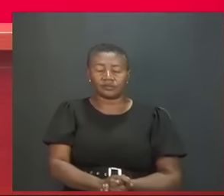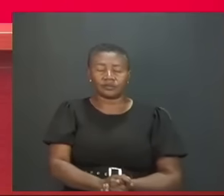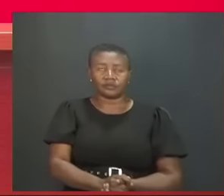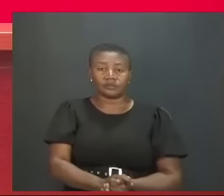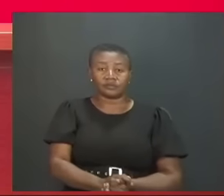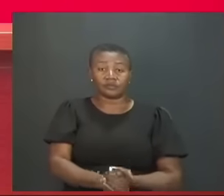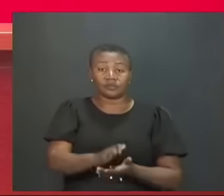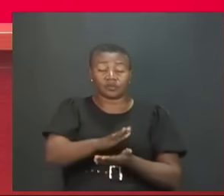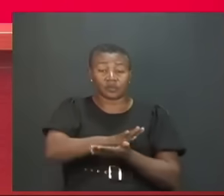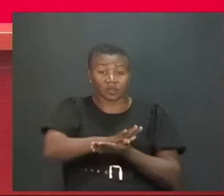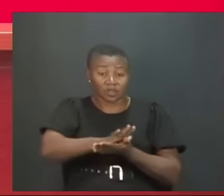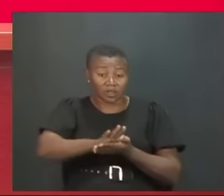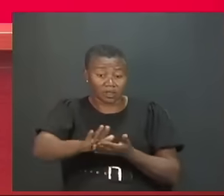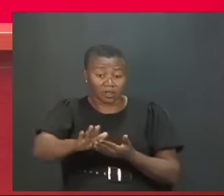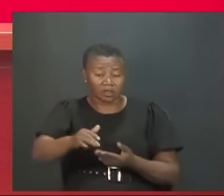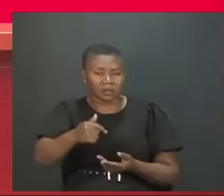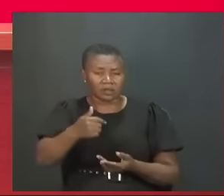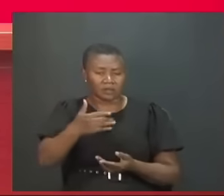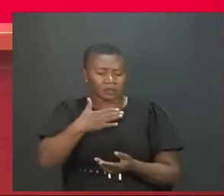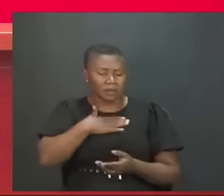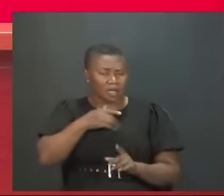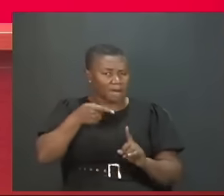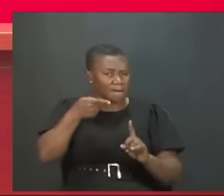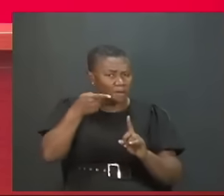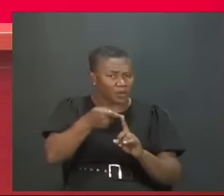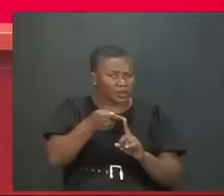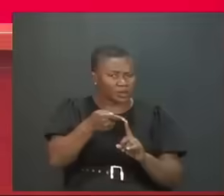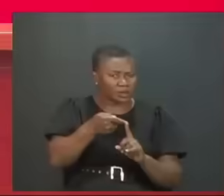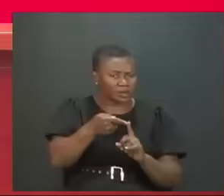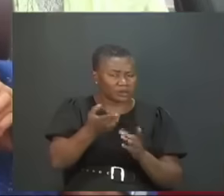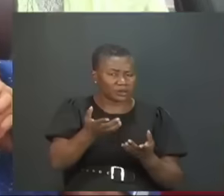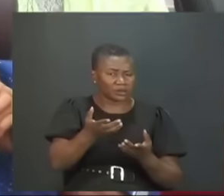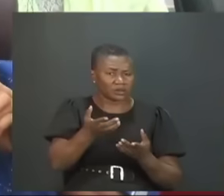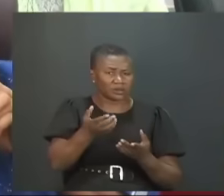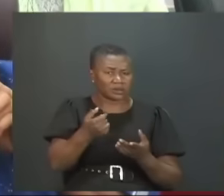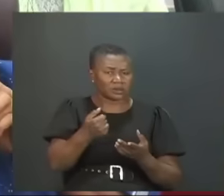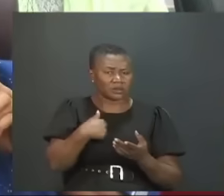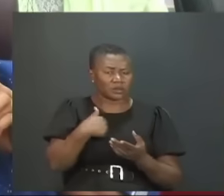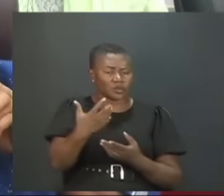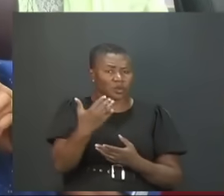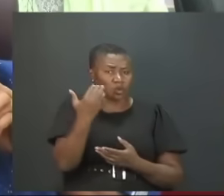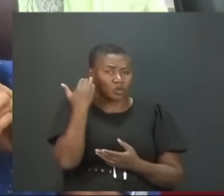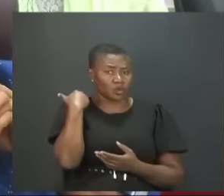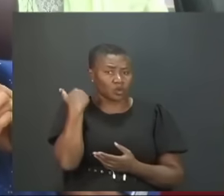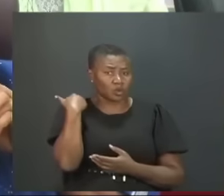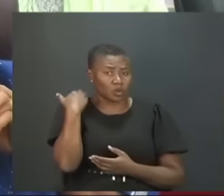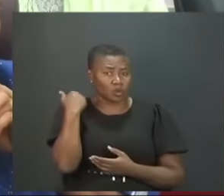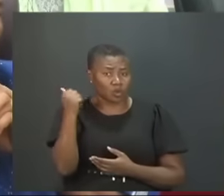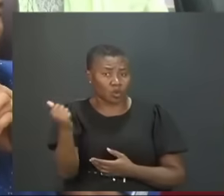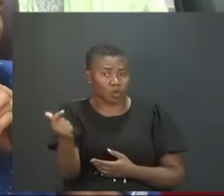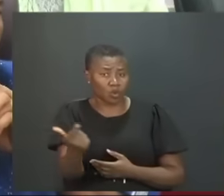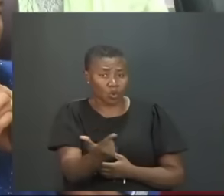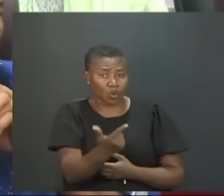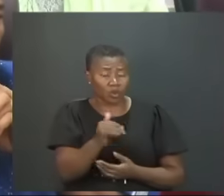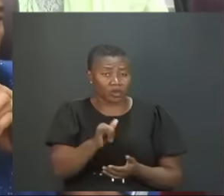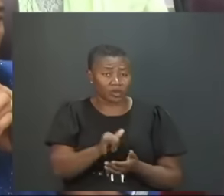clearly I was on the point where I was drawing attention to the fact that